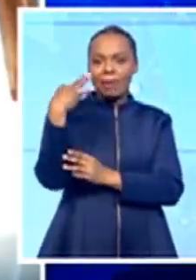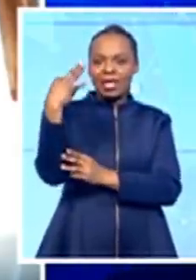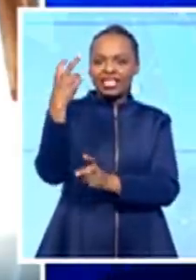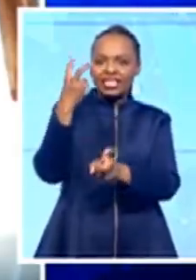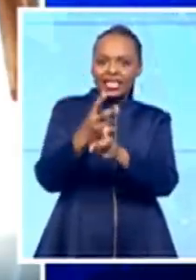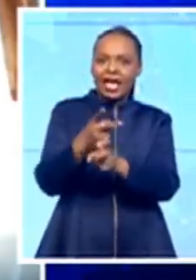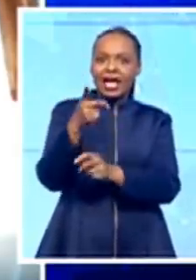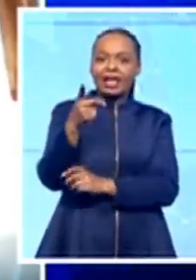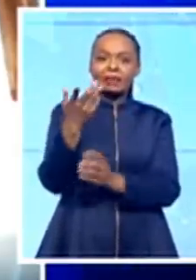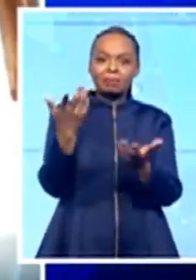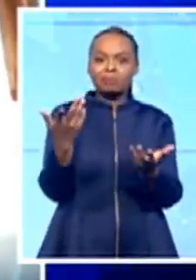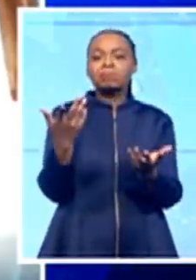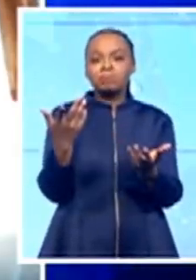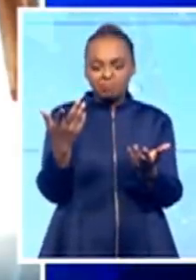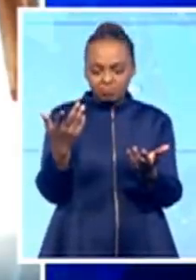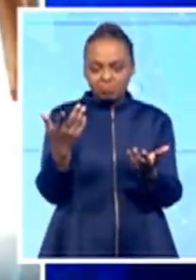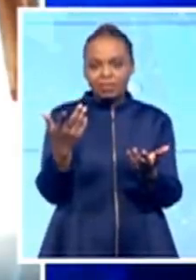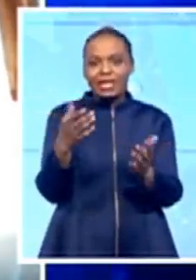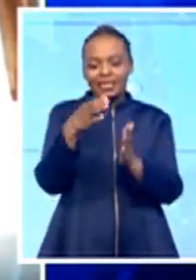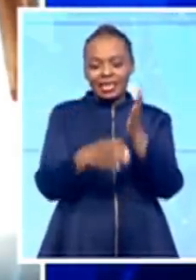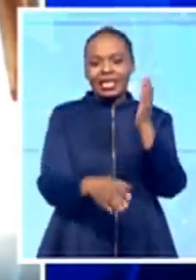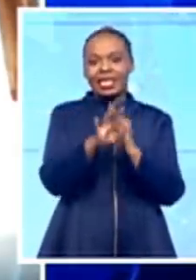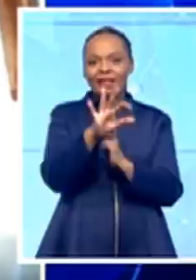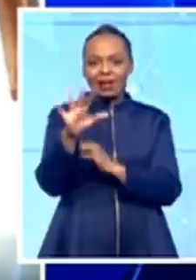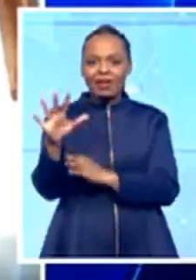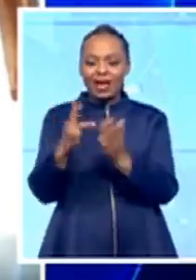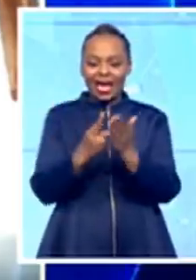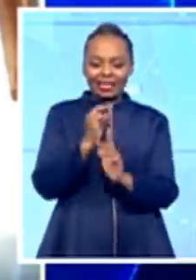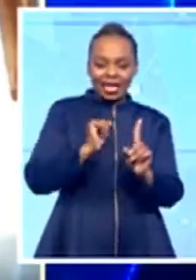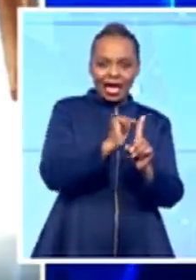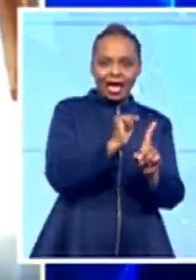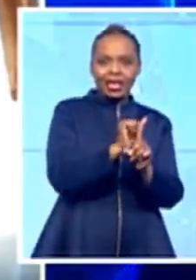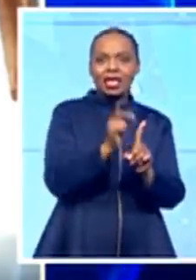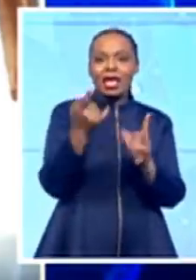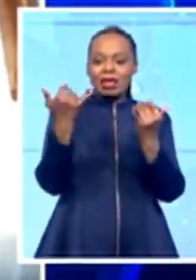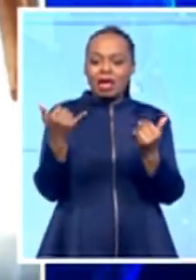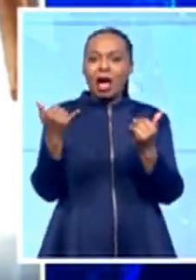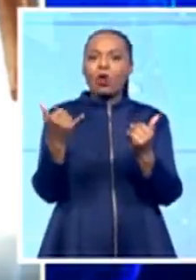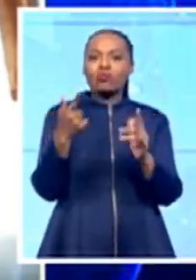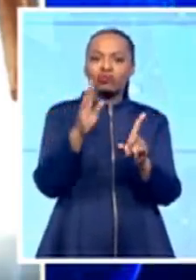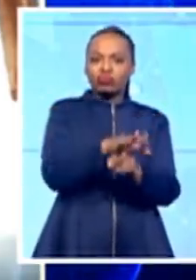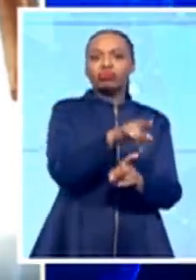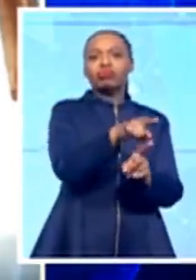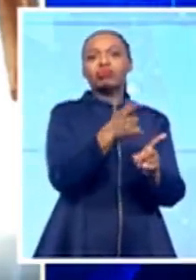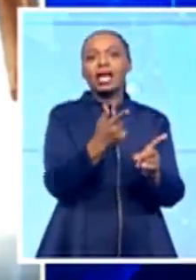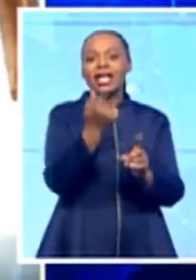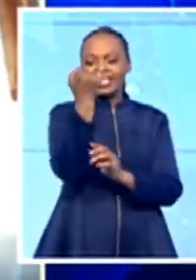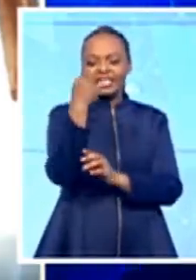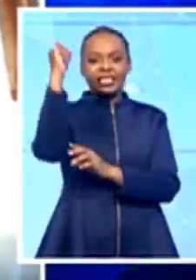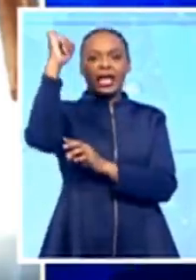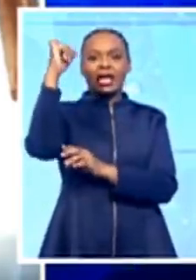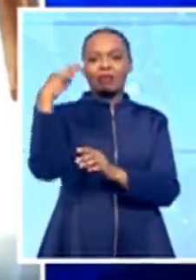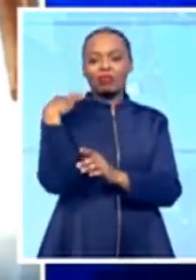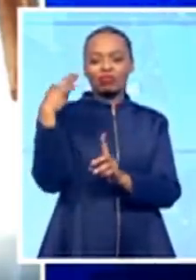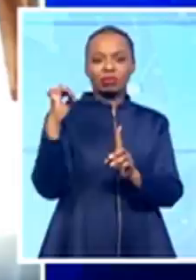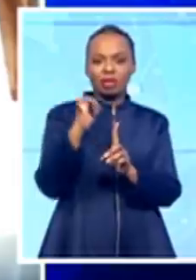Section 35. So we are where we are now because of all that injustice that has happened within the side of the authorities.